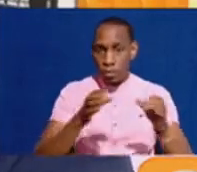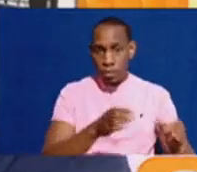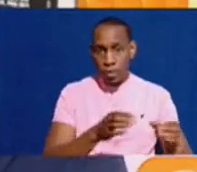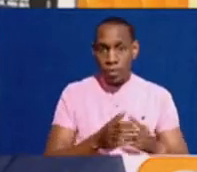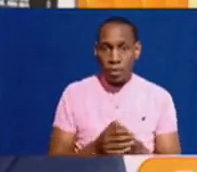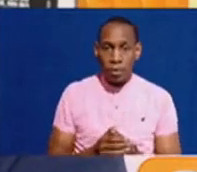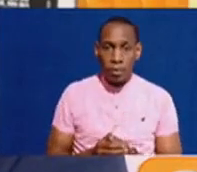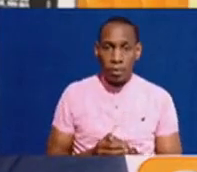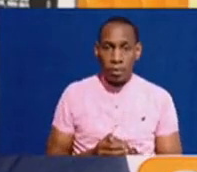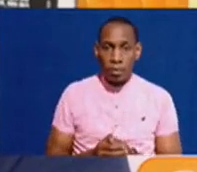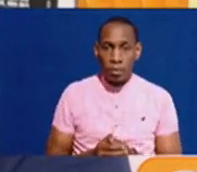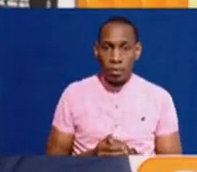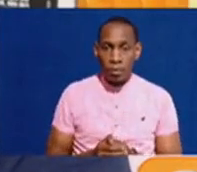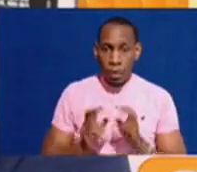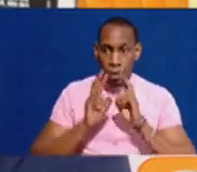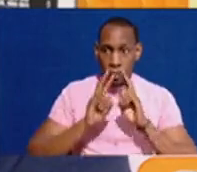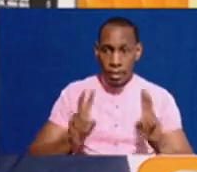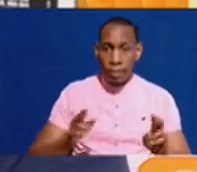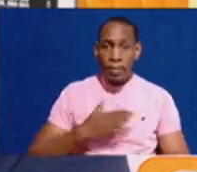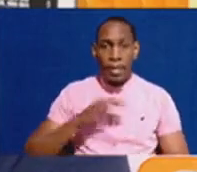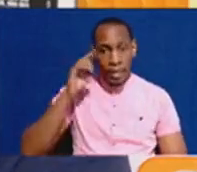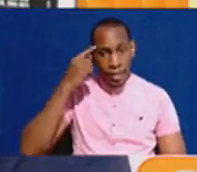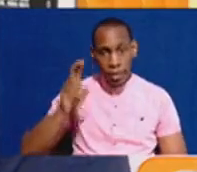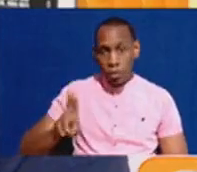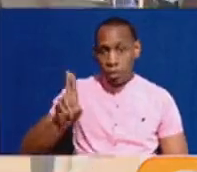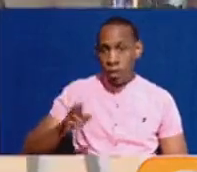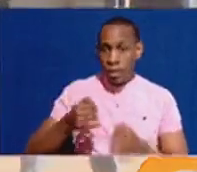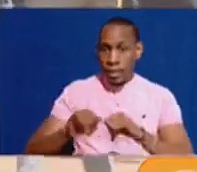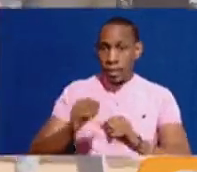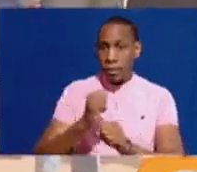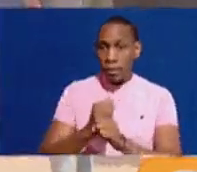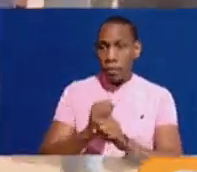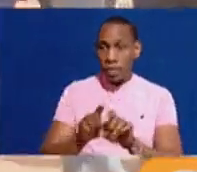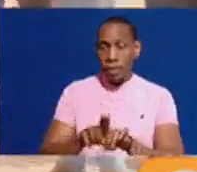cool down the temperatures. I think that's what Uhuru was trying to do.